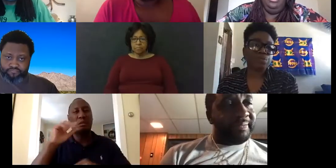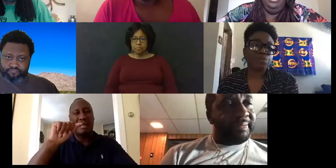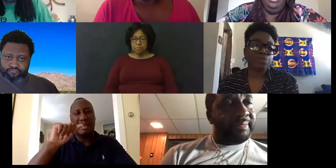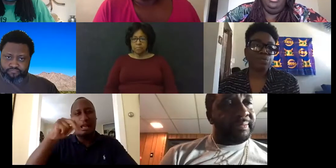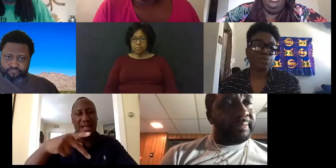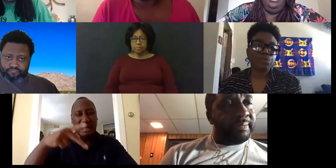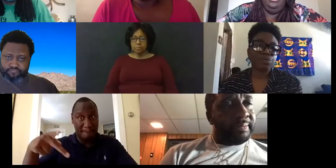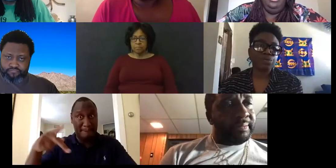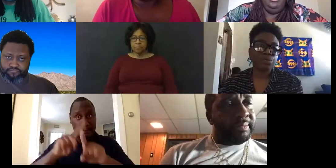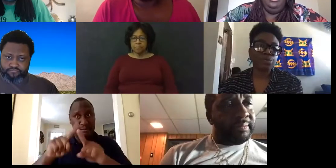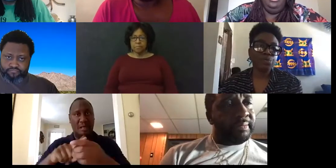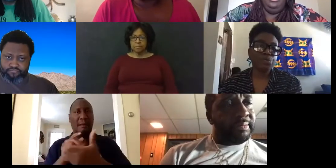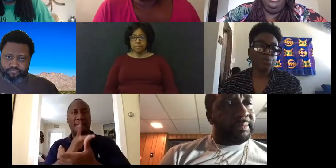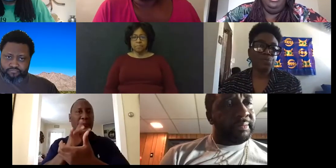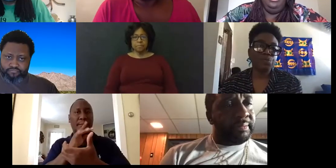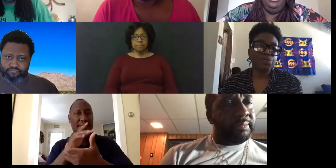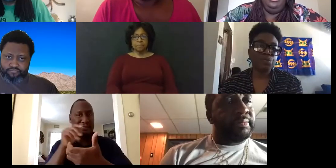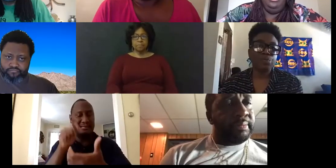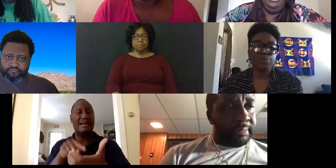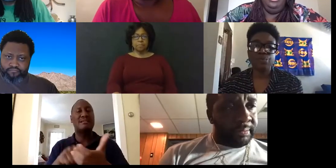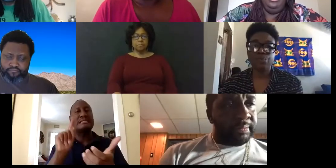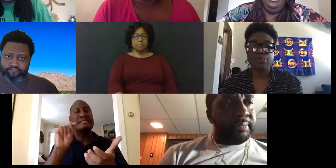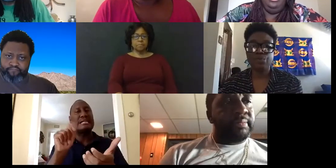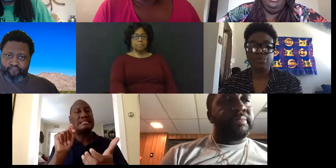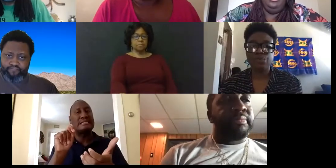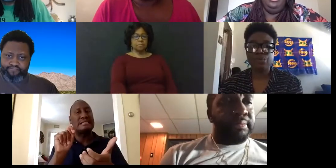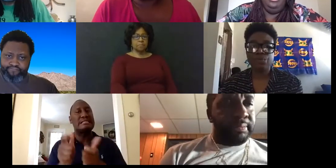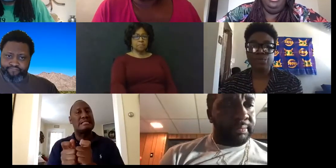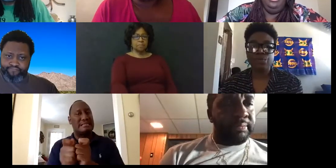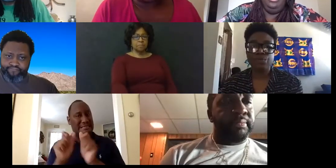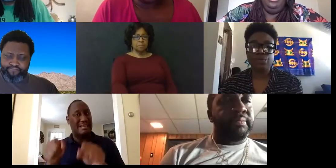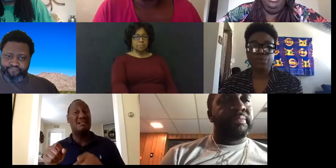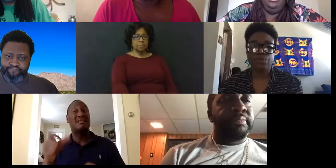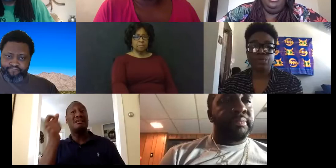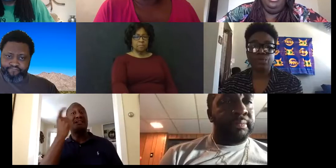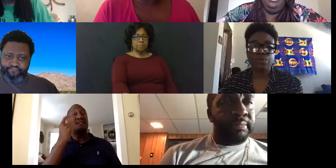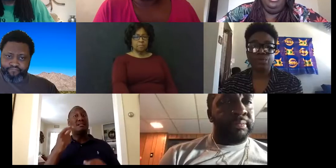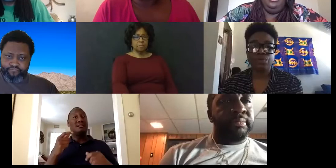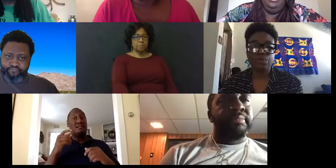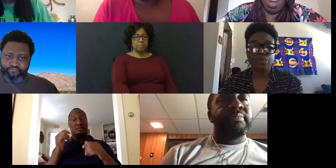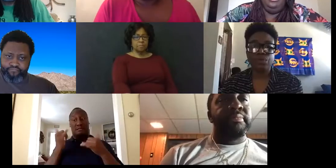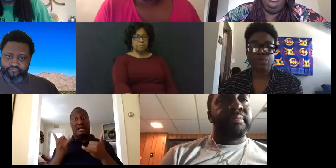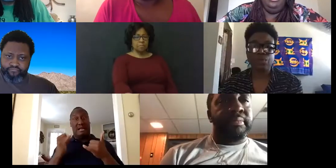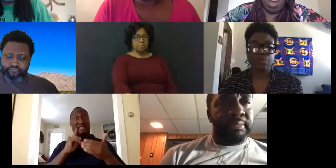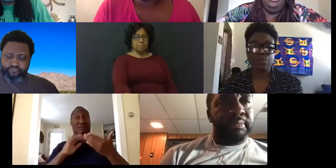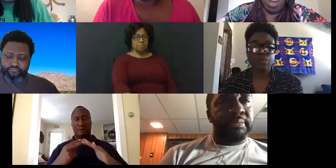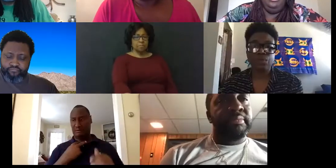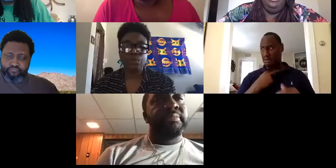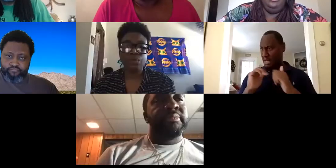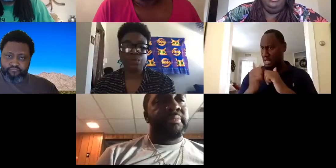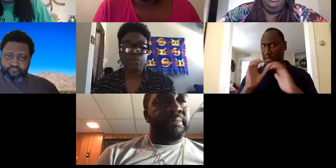people are lucky because they have the access. They have certain apps, they have text.